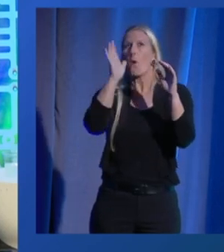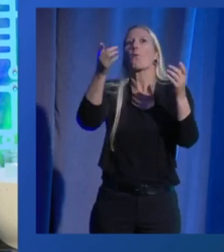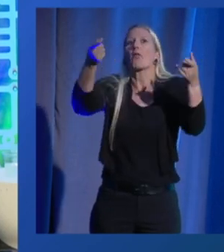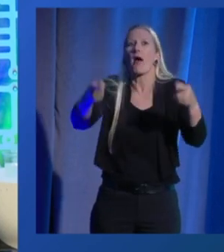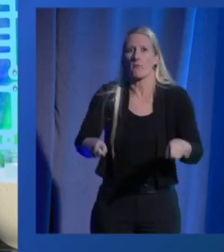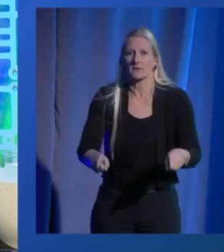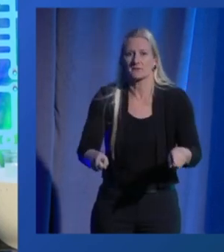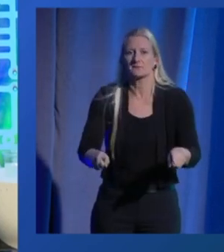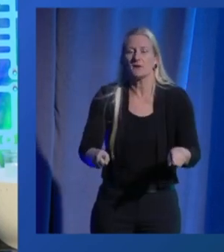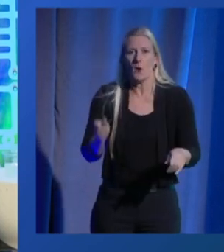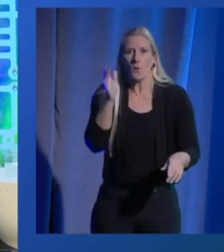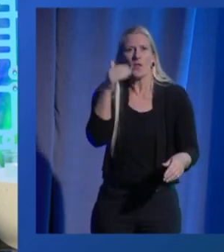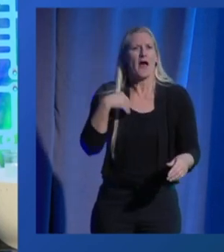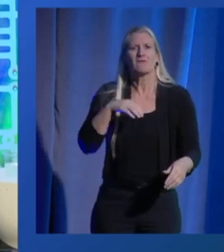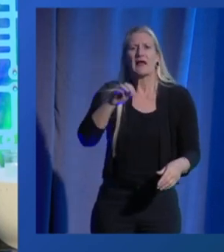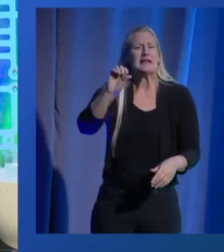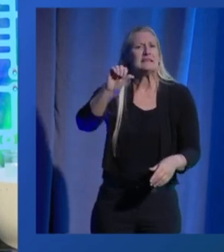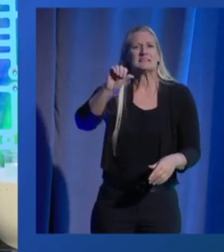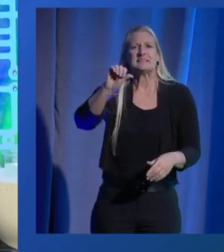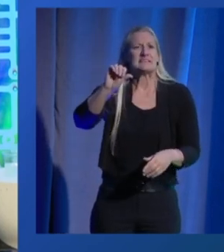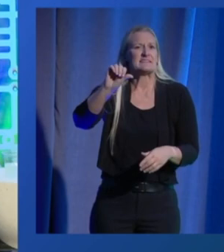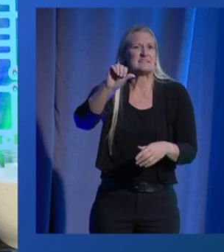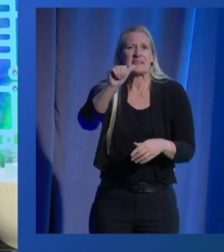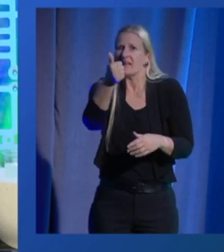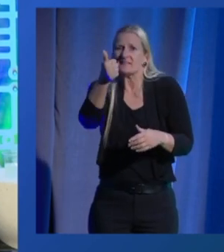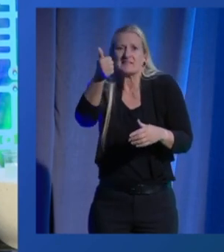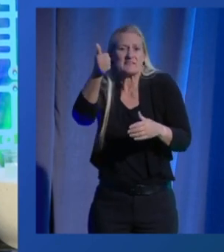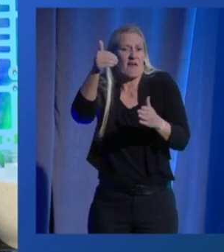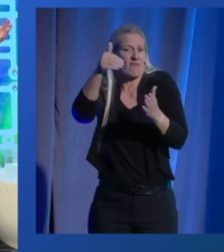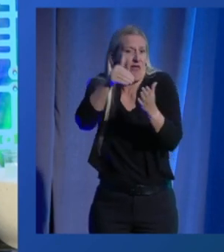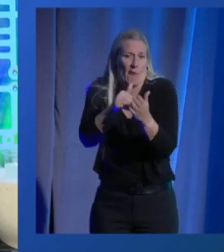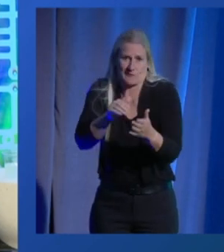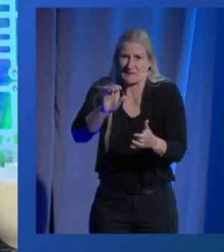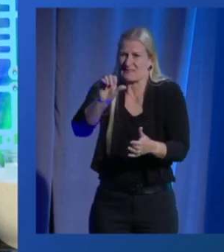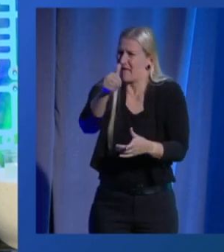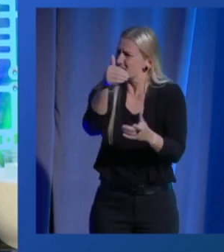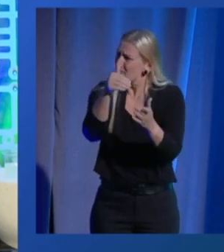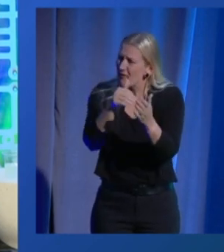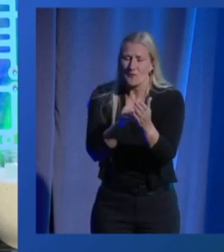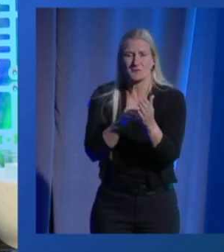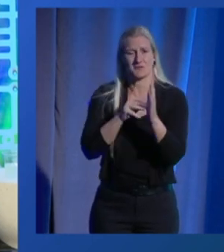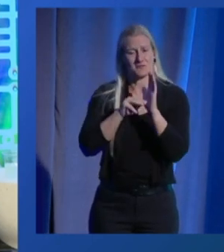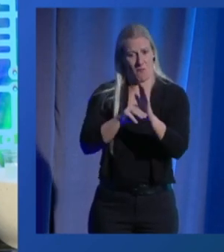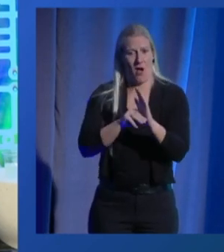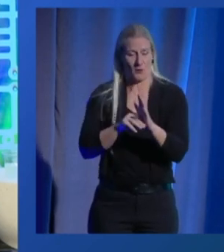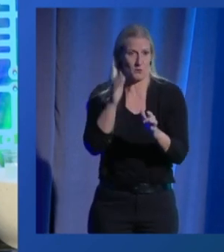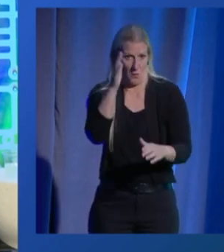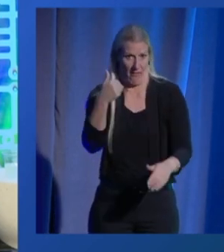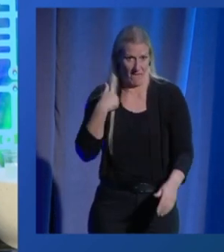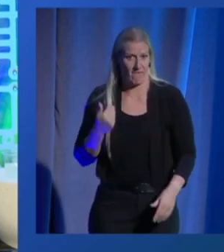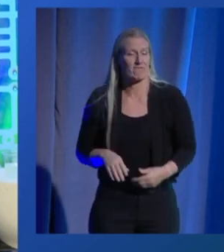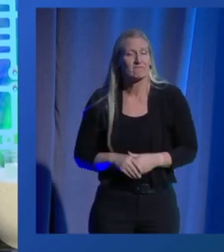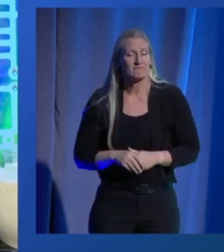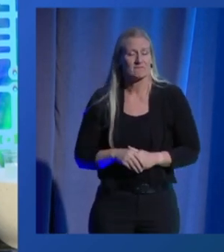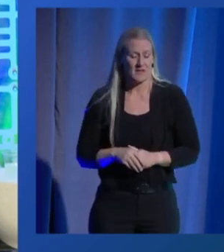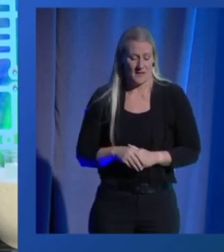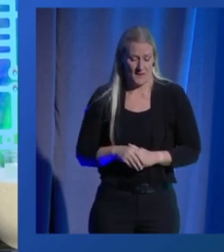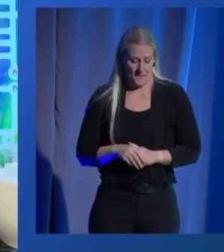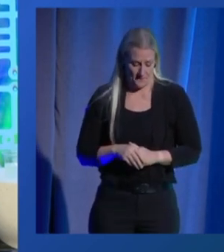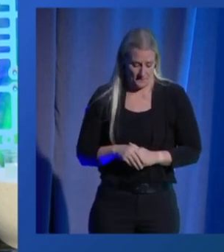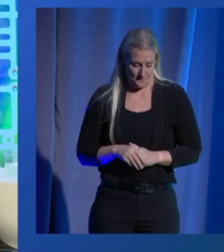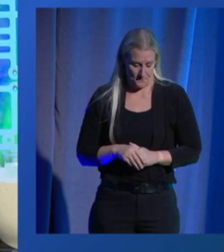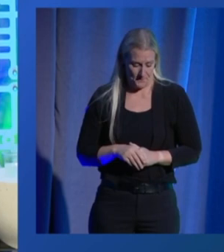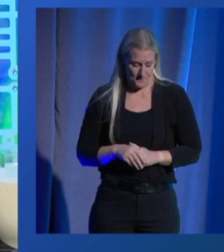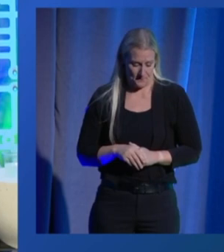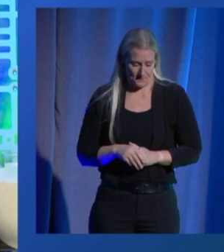models that are going to be operationalized across the entire battle space um as Captain uh just mentioned earlier